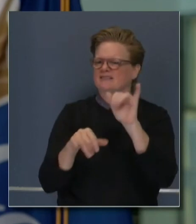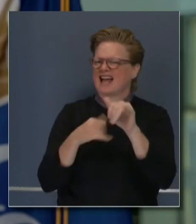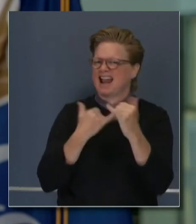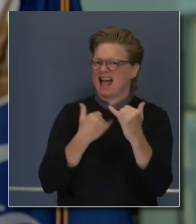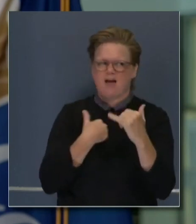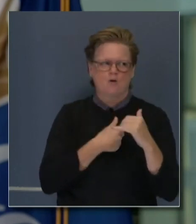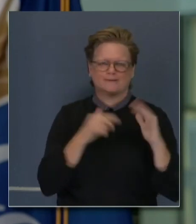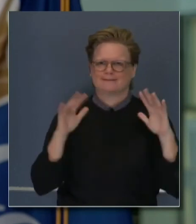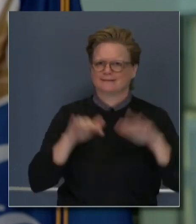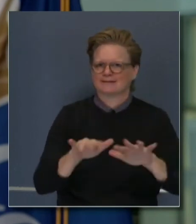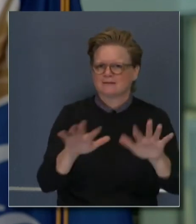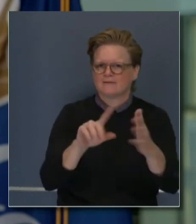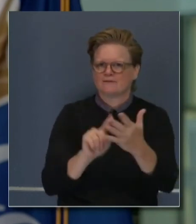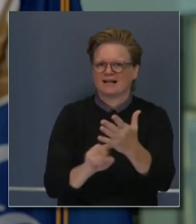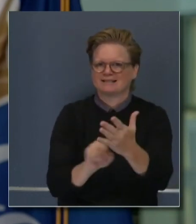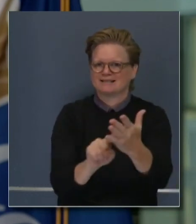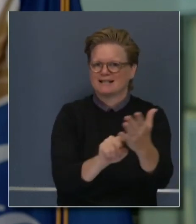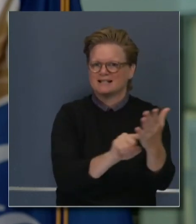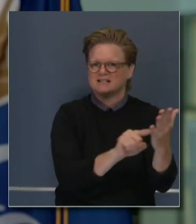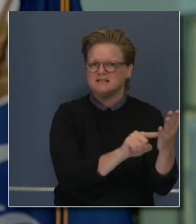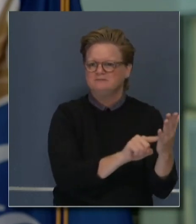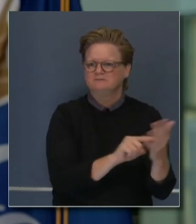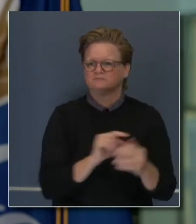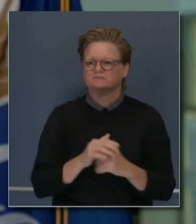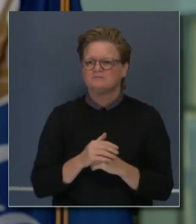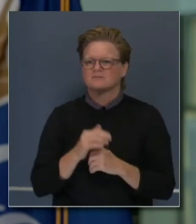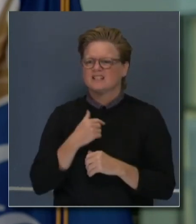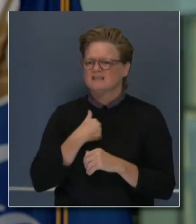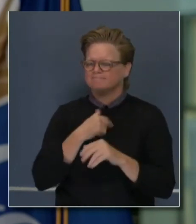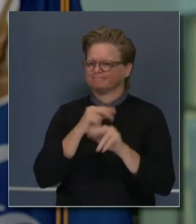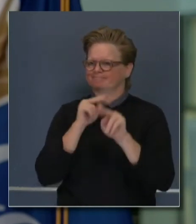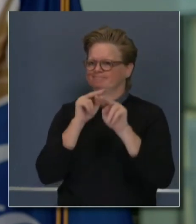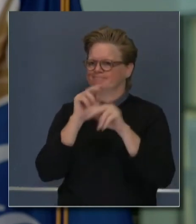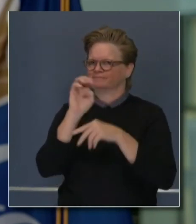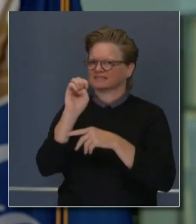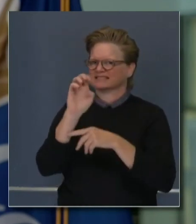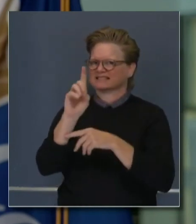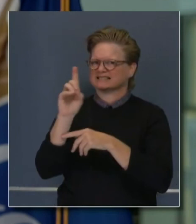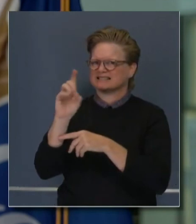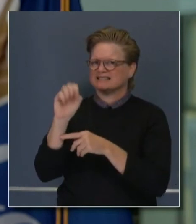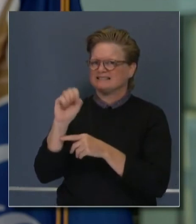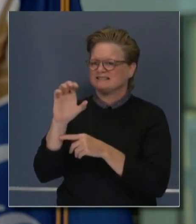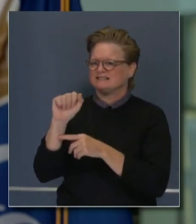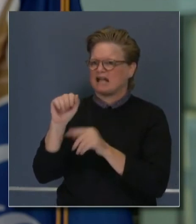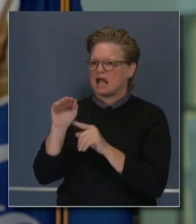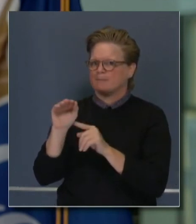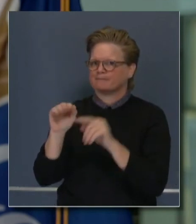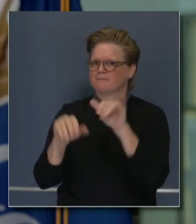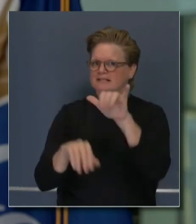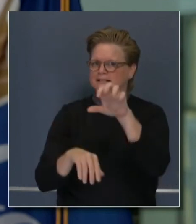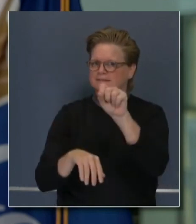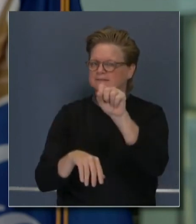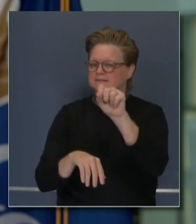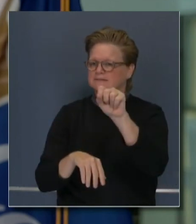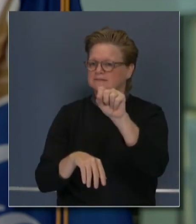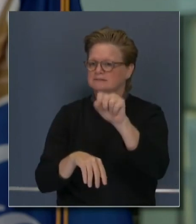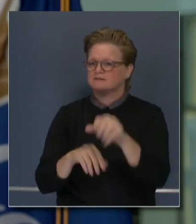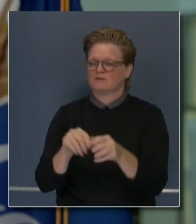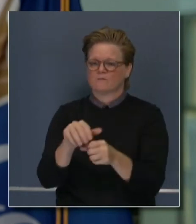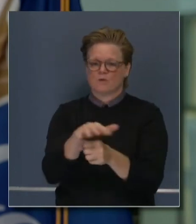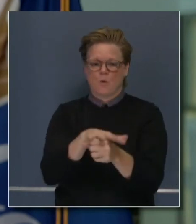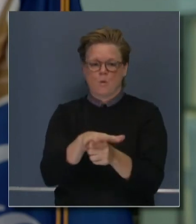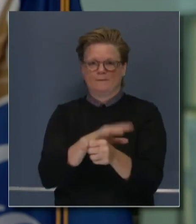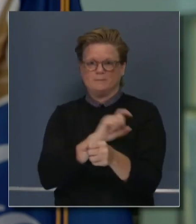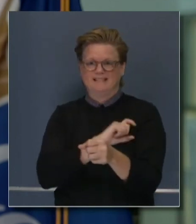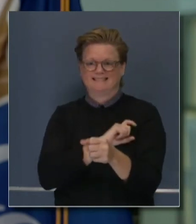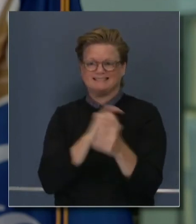partnerships in terms of those investigations that are led by the local authorities, not just the state, in some cases,